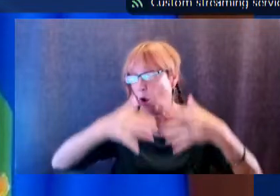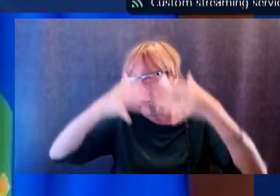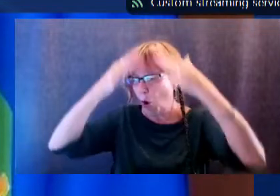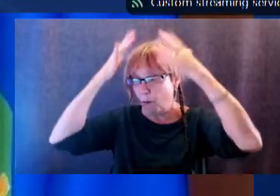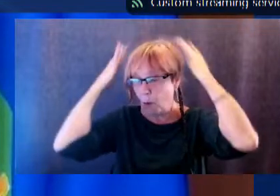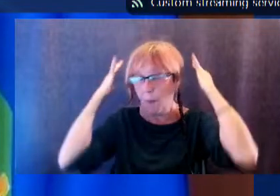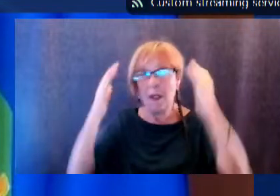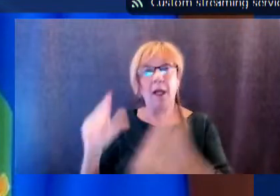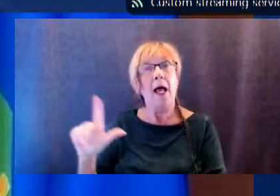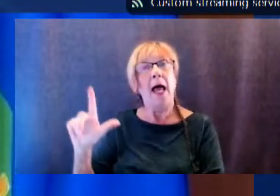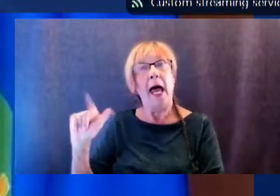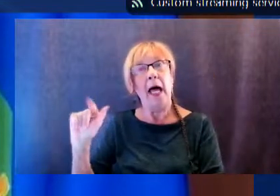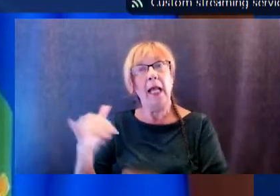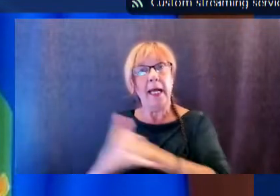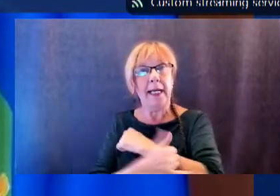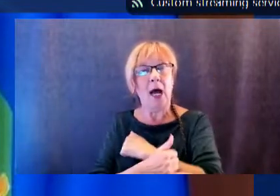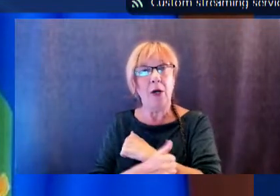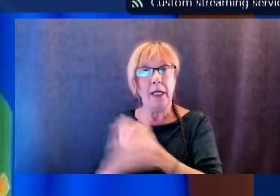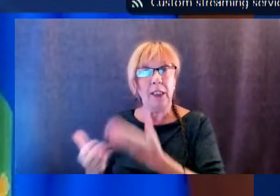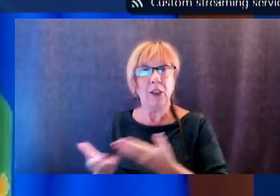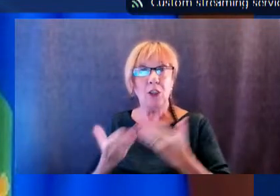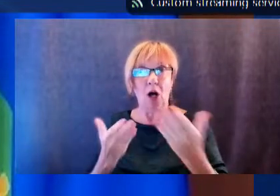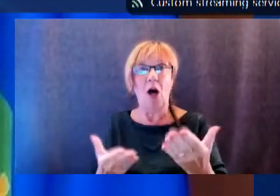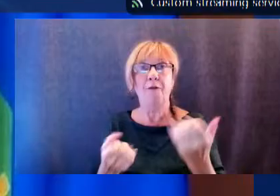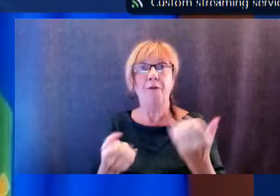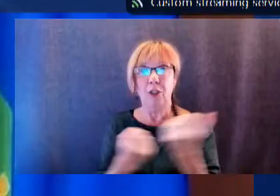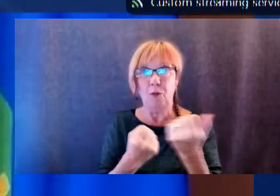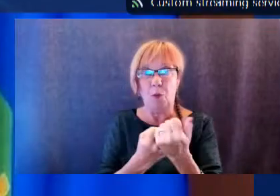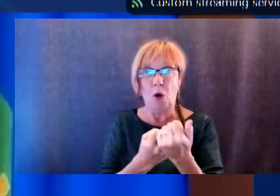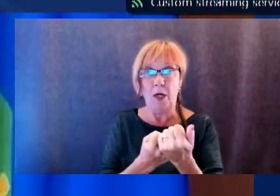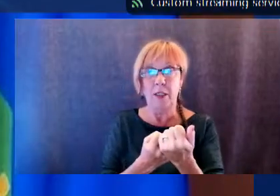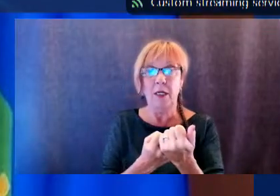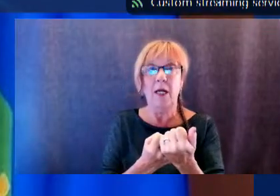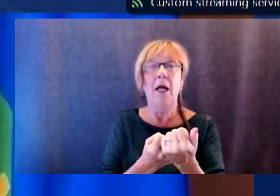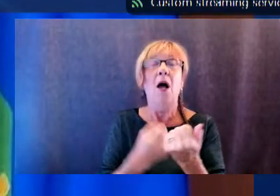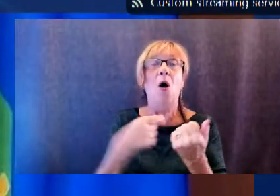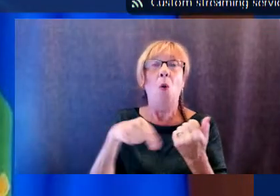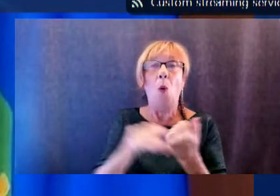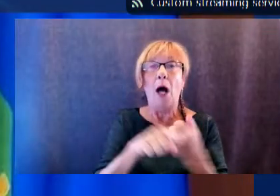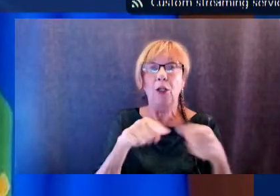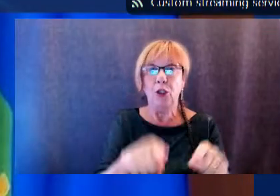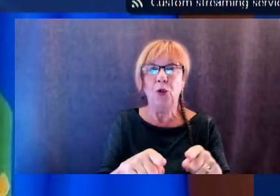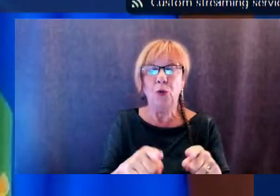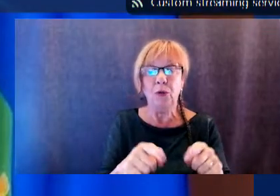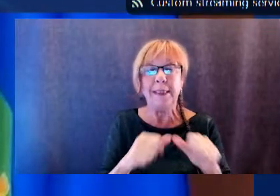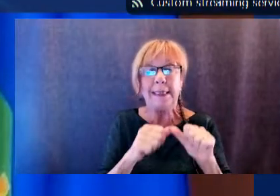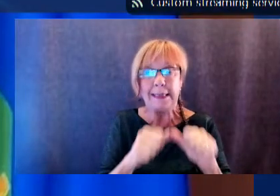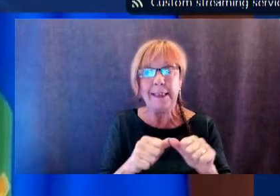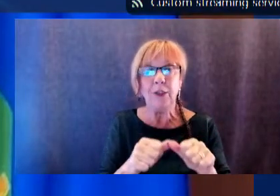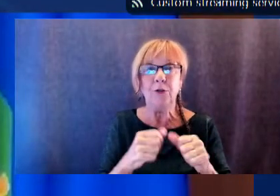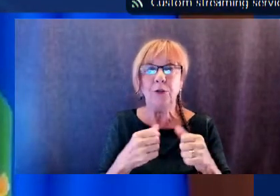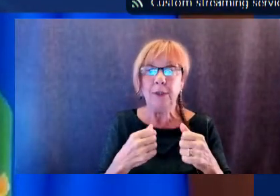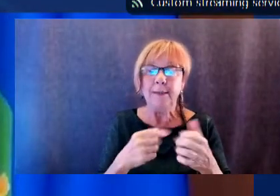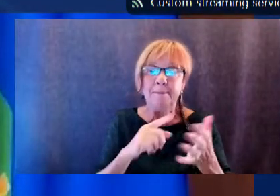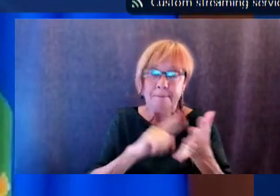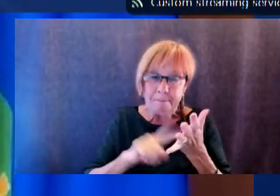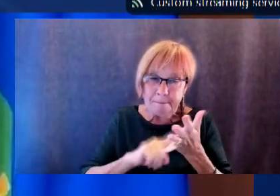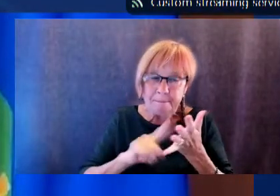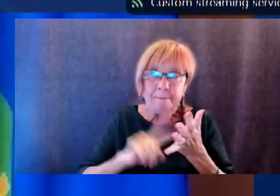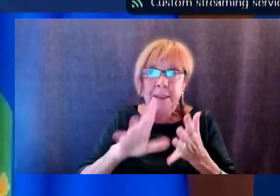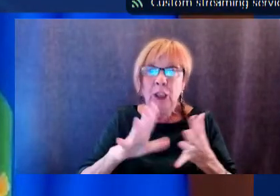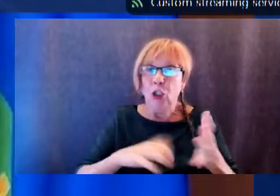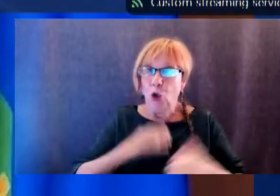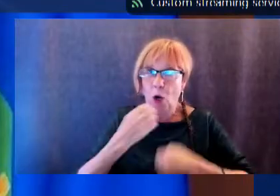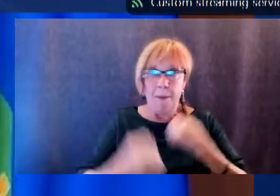Los Angeles County is here to offer support as you continue to work through these emotions during the recovery process. Whether it's through